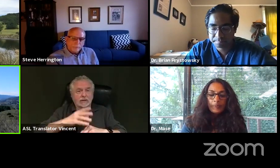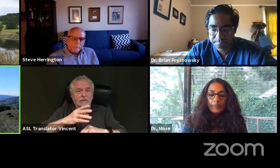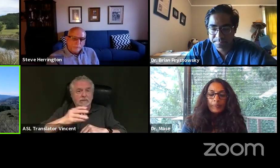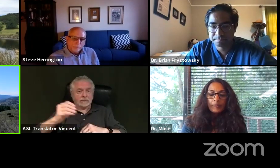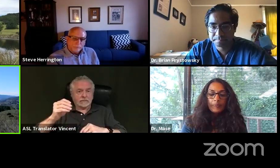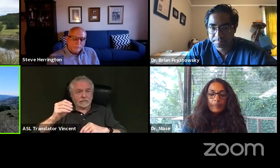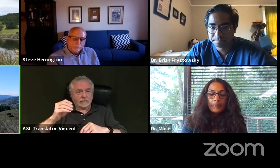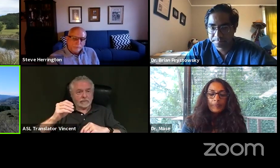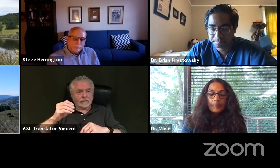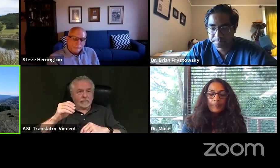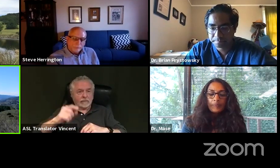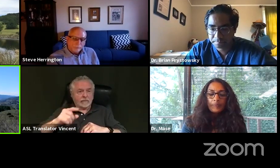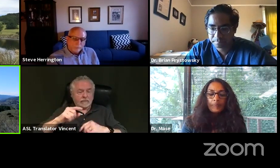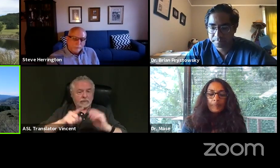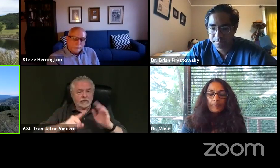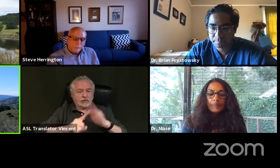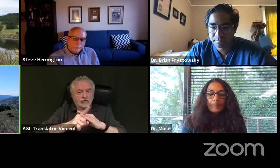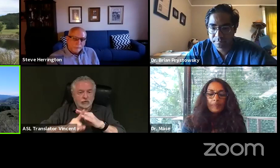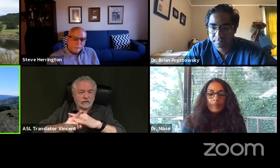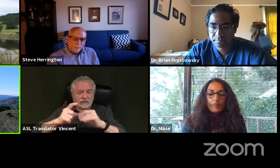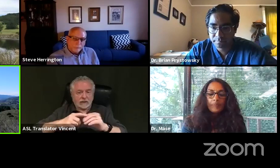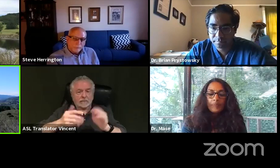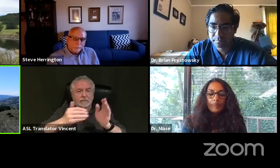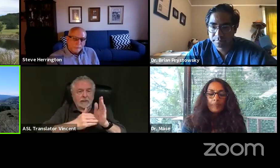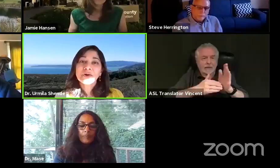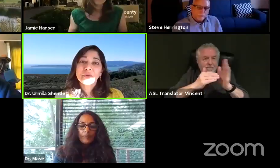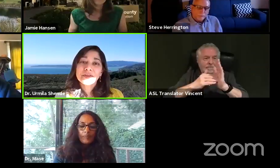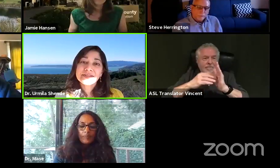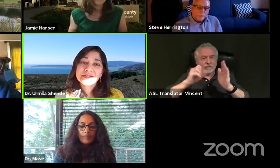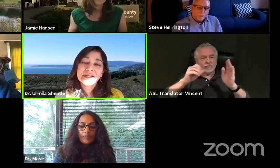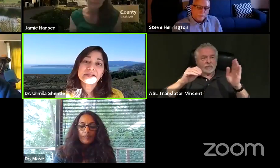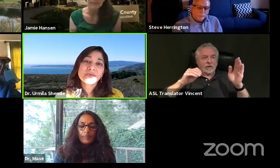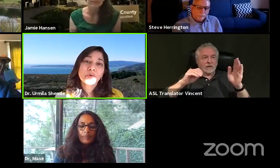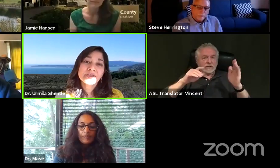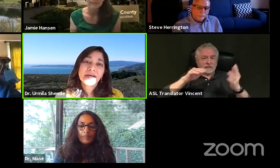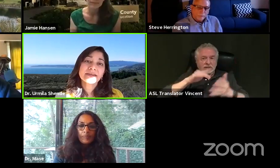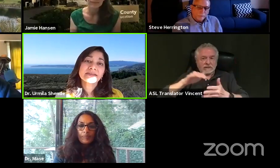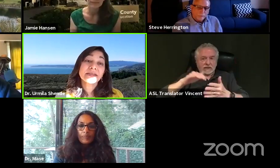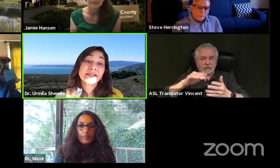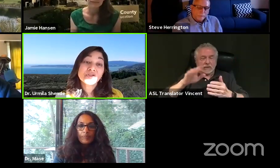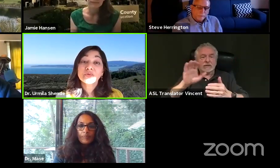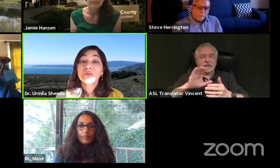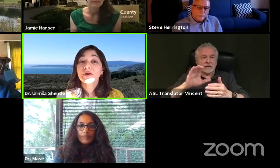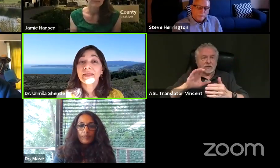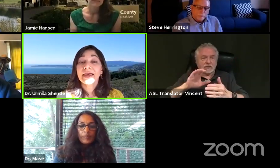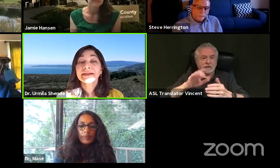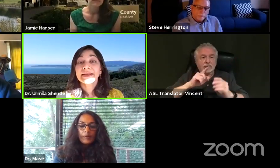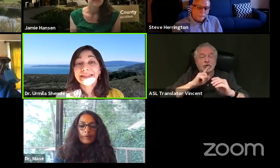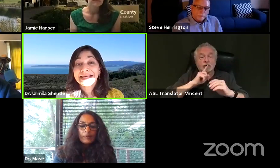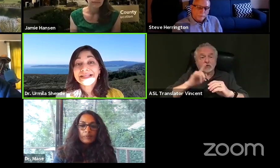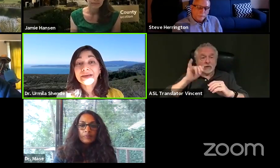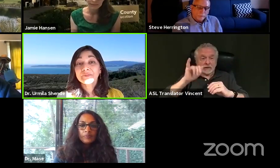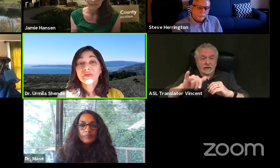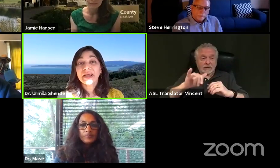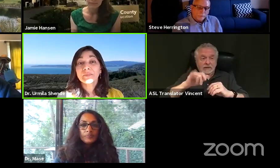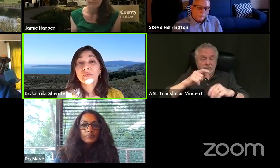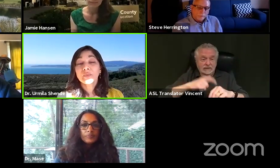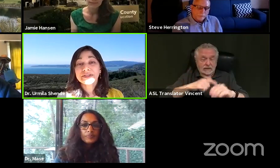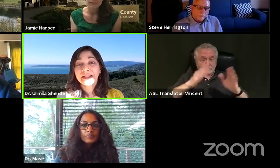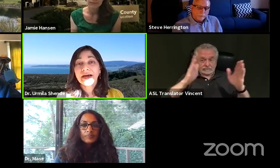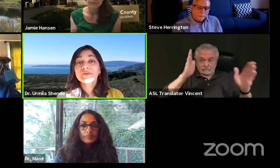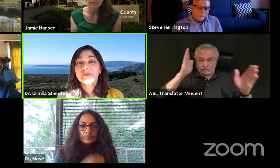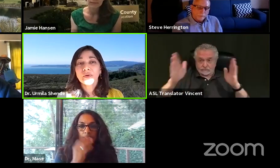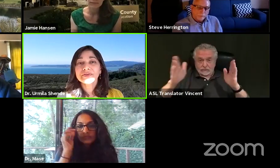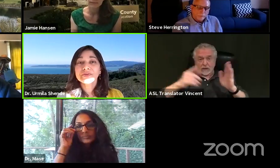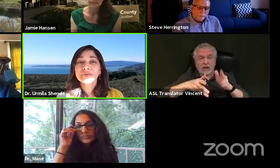And this has been shown time and time again. And so the studies were done to ensure that that time frame